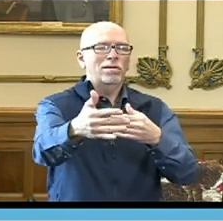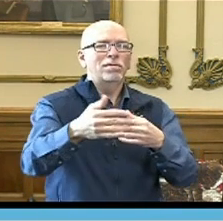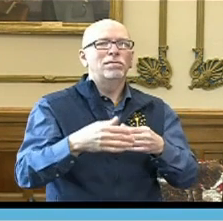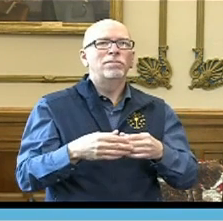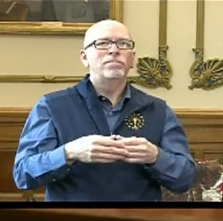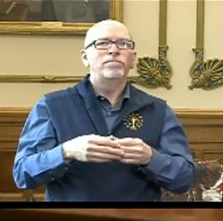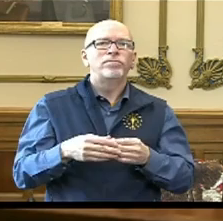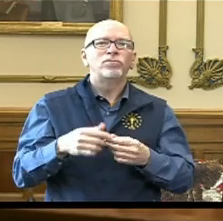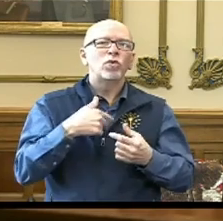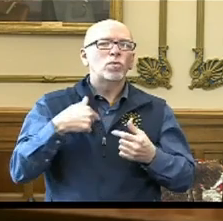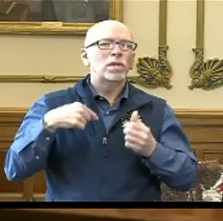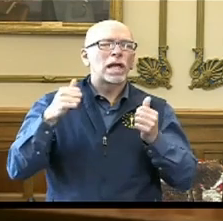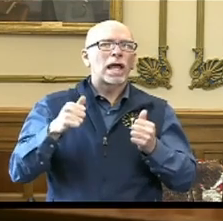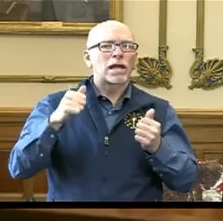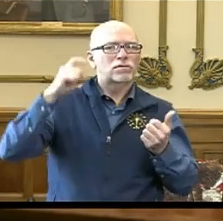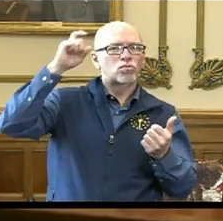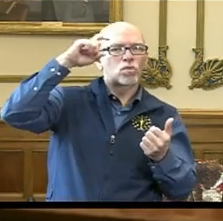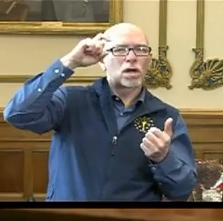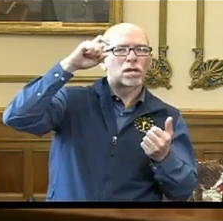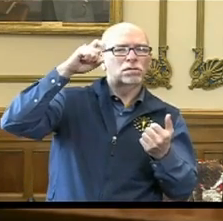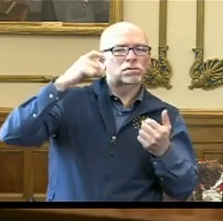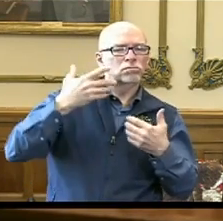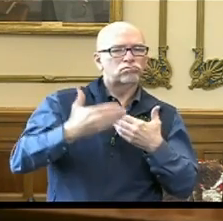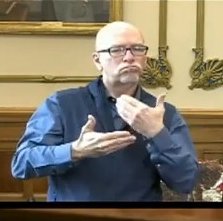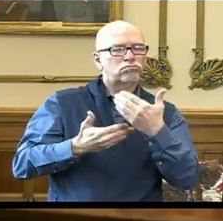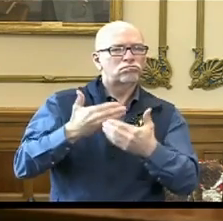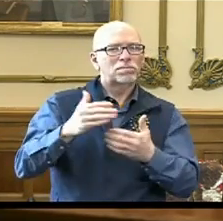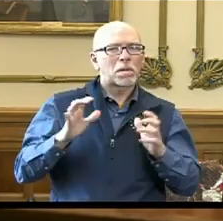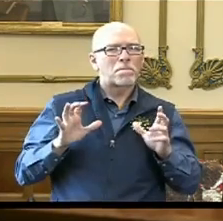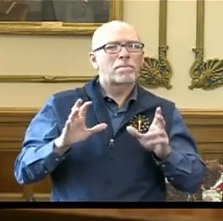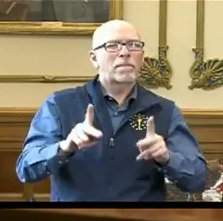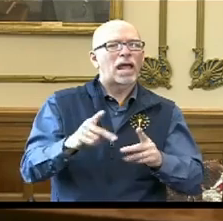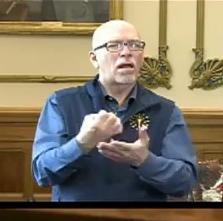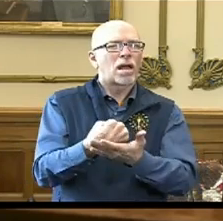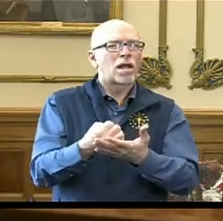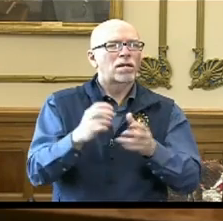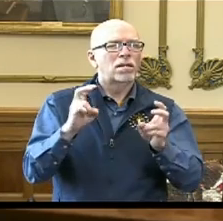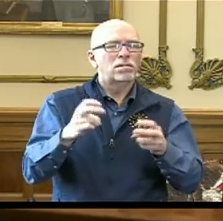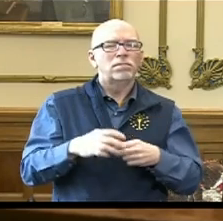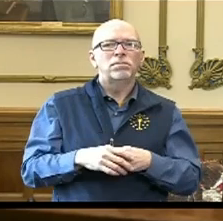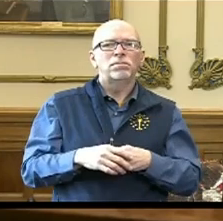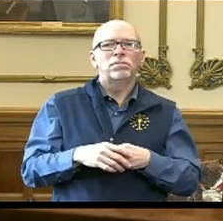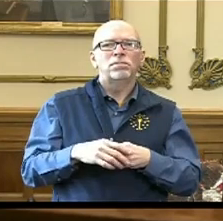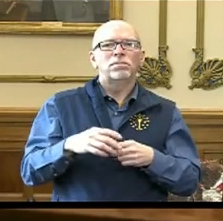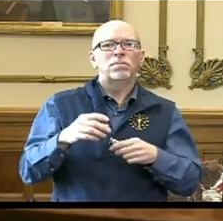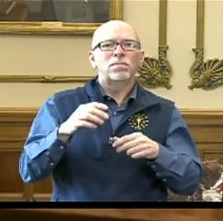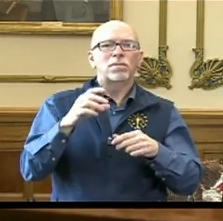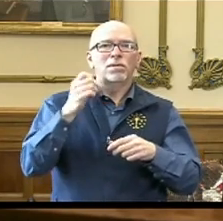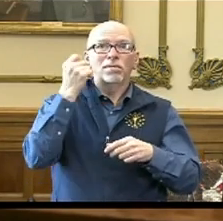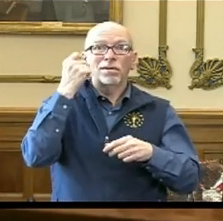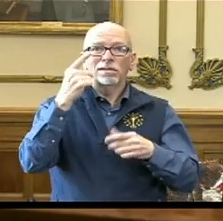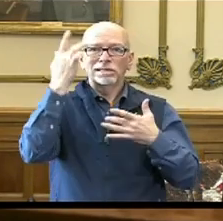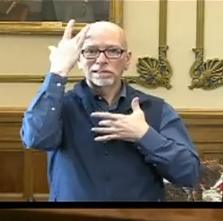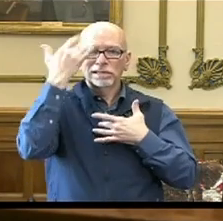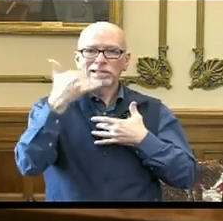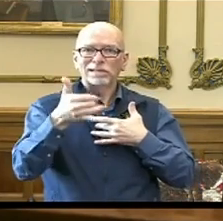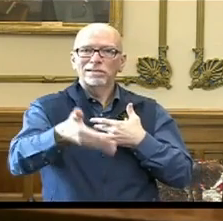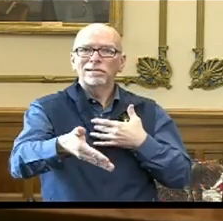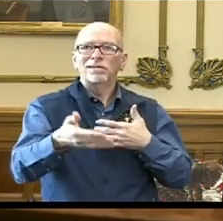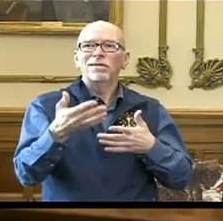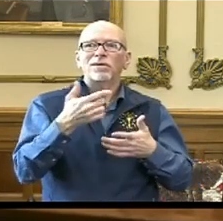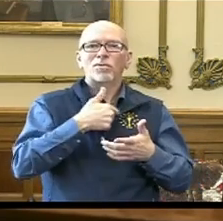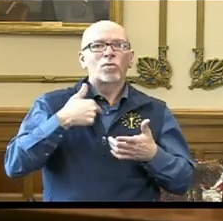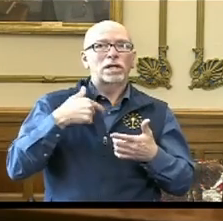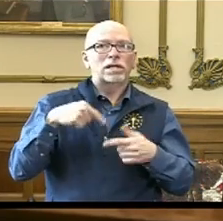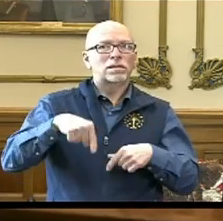we can smartly kind of restart the economy, give no ground back to the disease, because we've done so well here